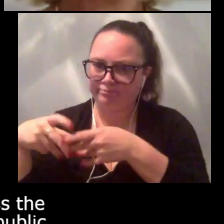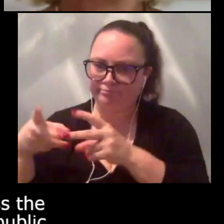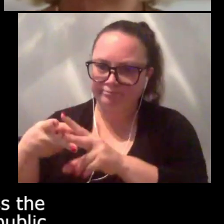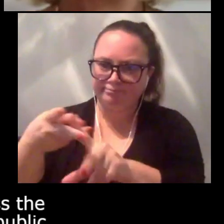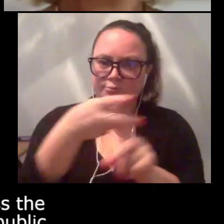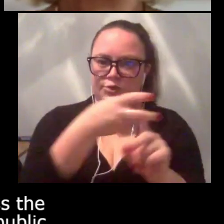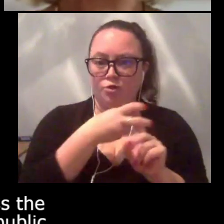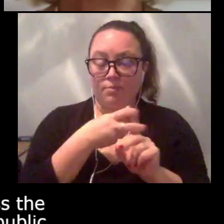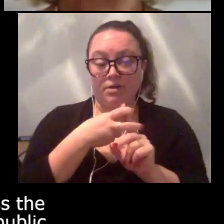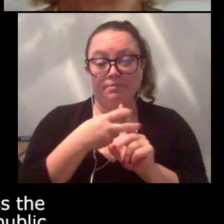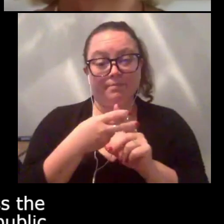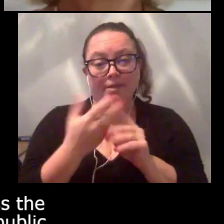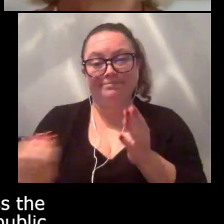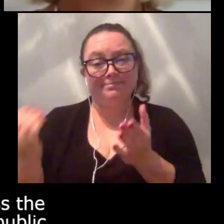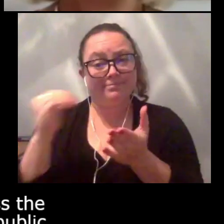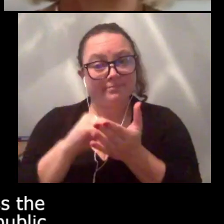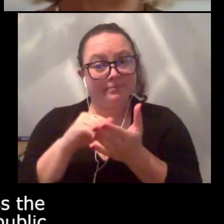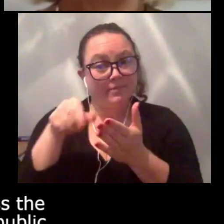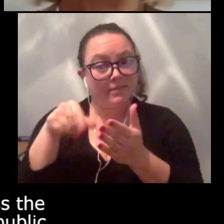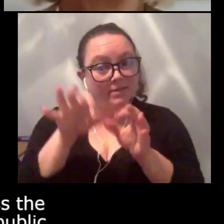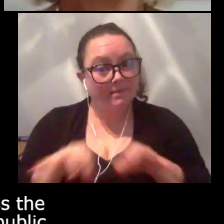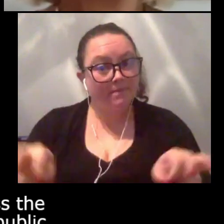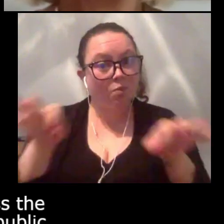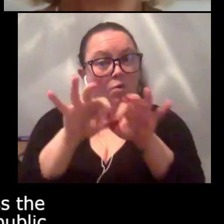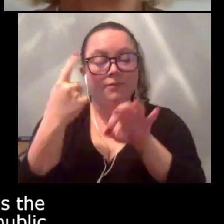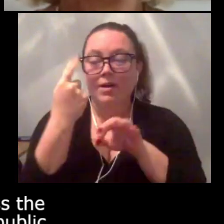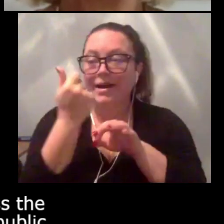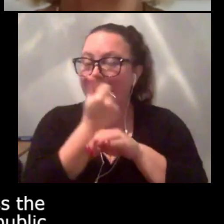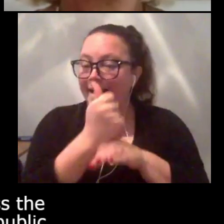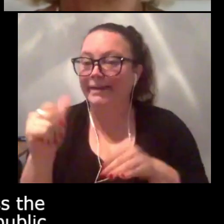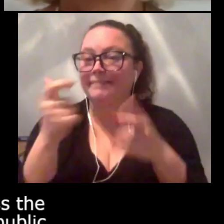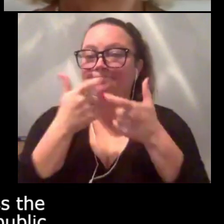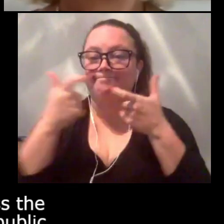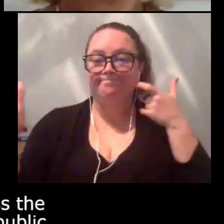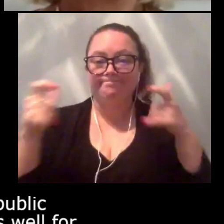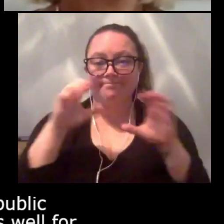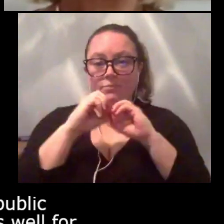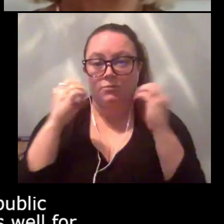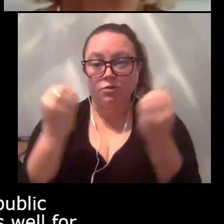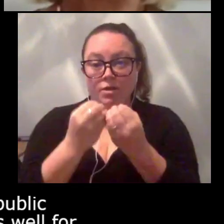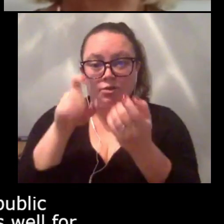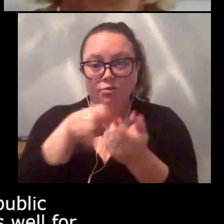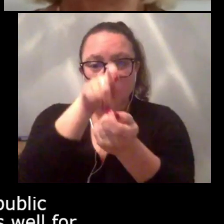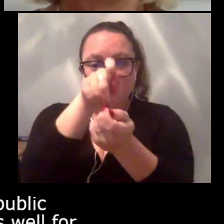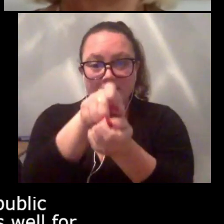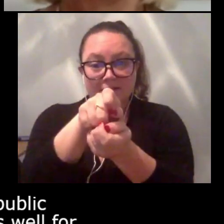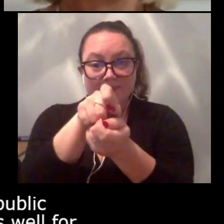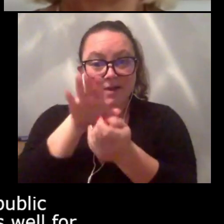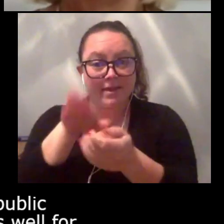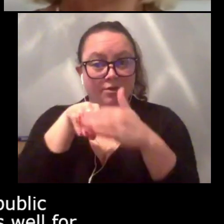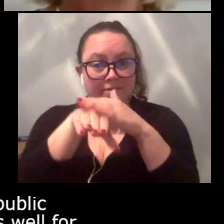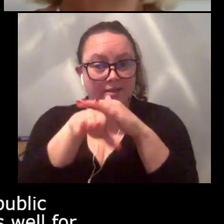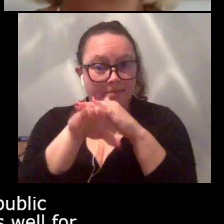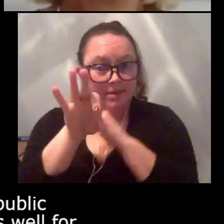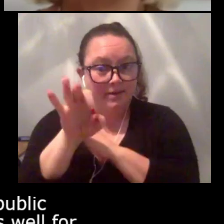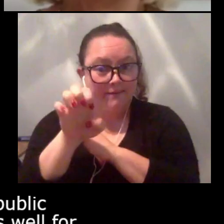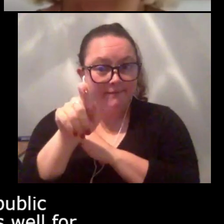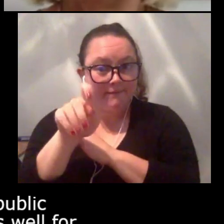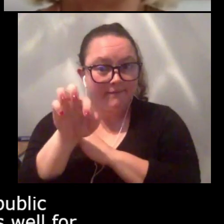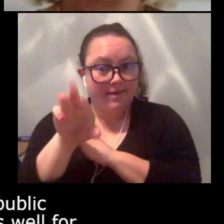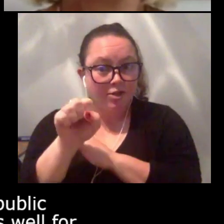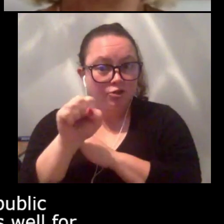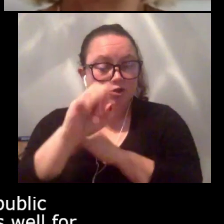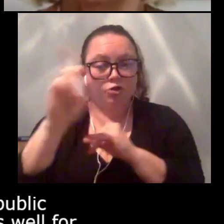any large organization to specify accessibility features when purchasing new